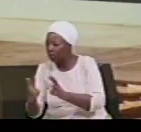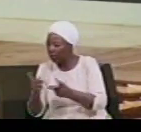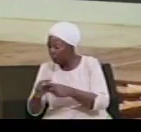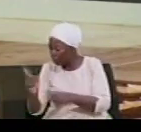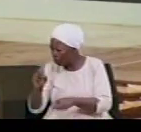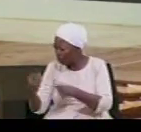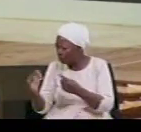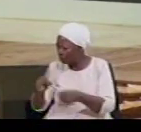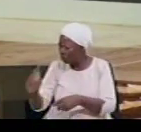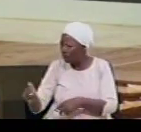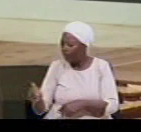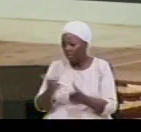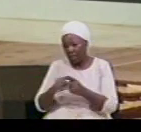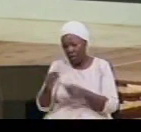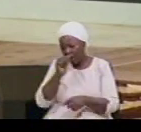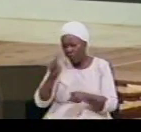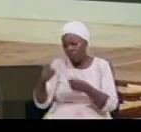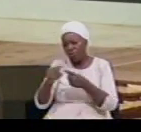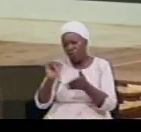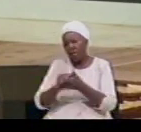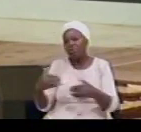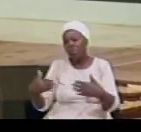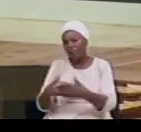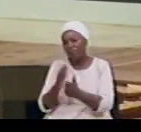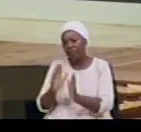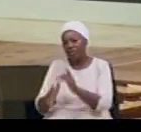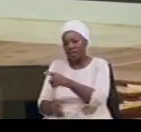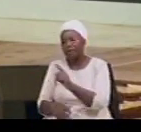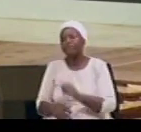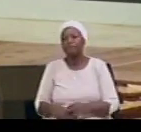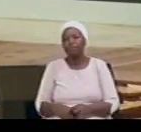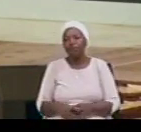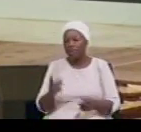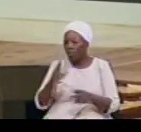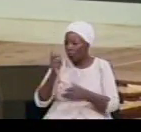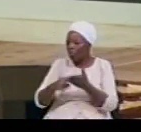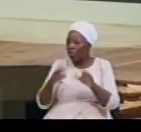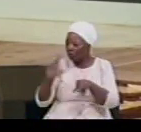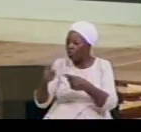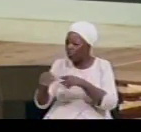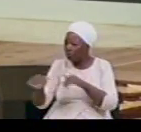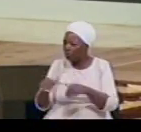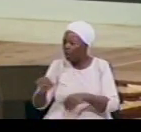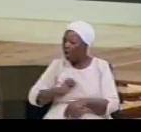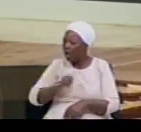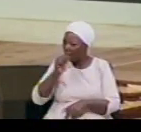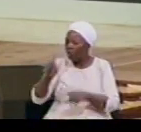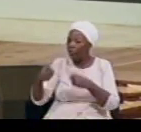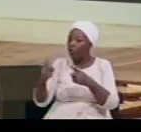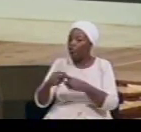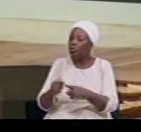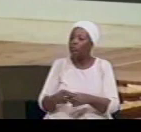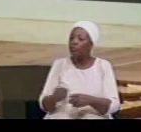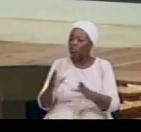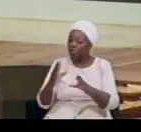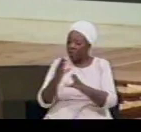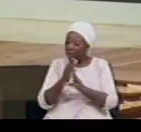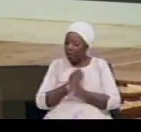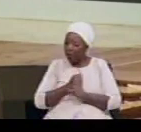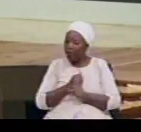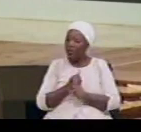say, I'm going to that office. What are you going to do? I'm going to obtain such and such a